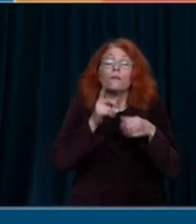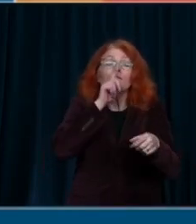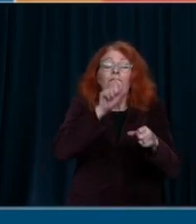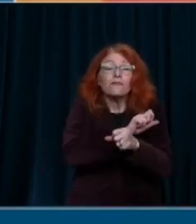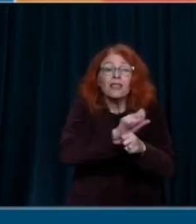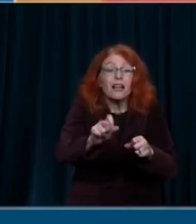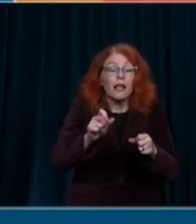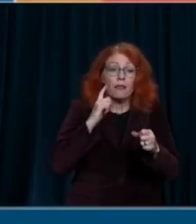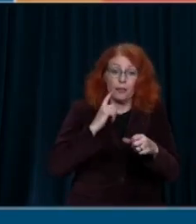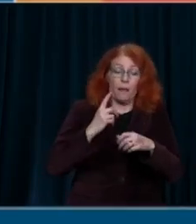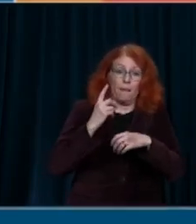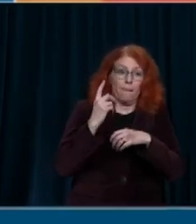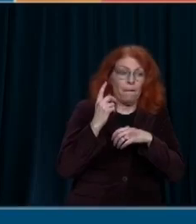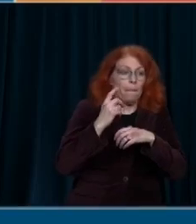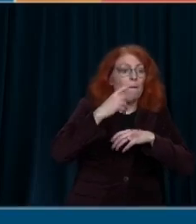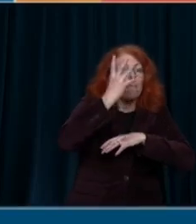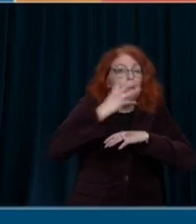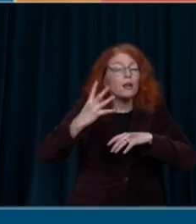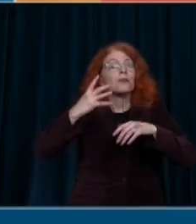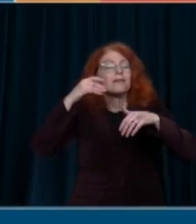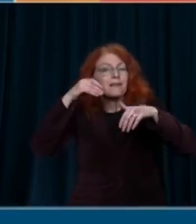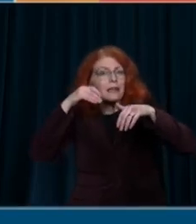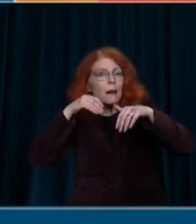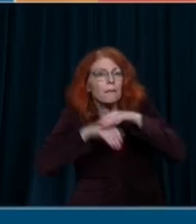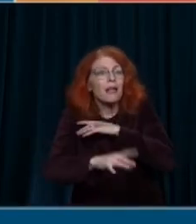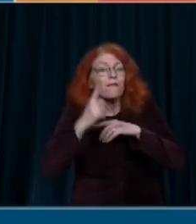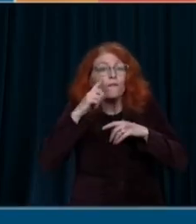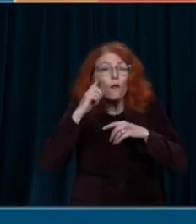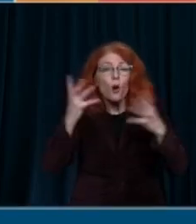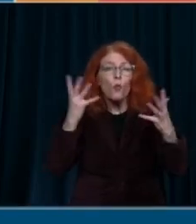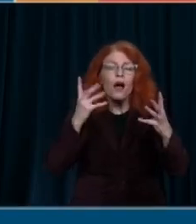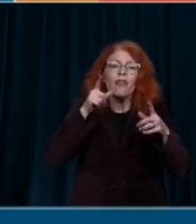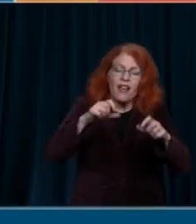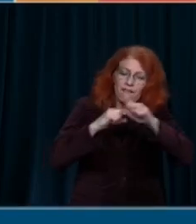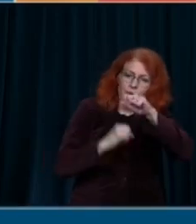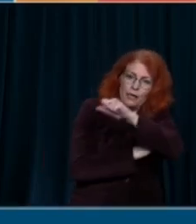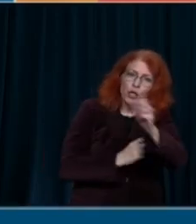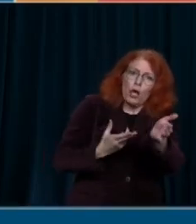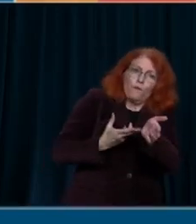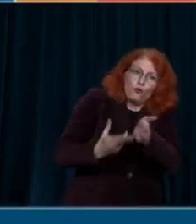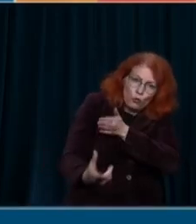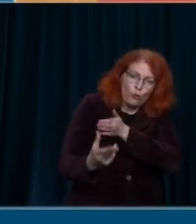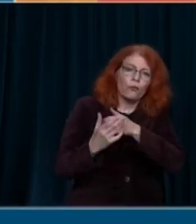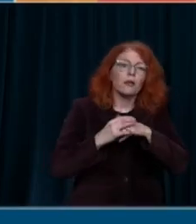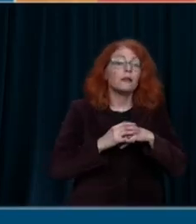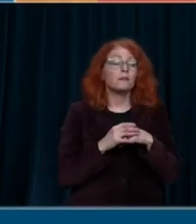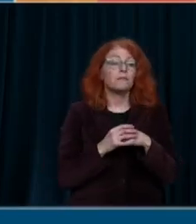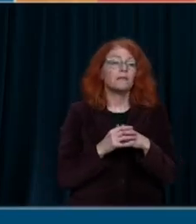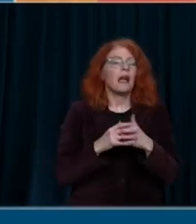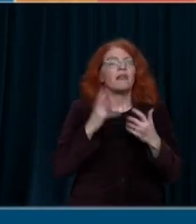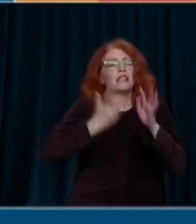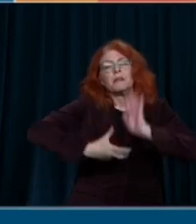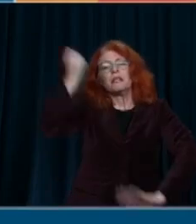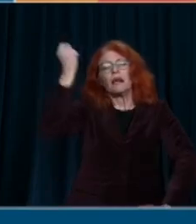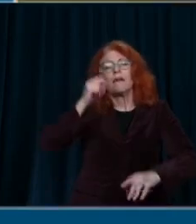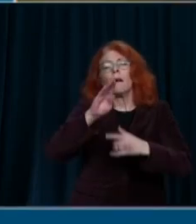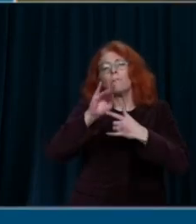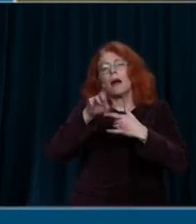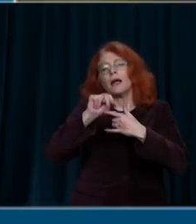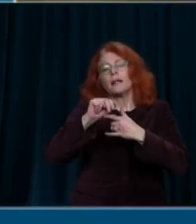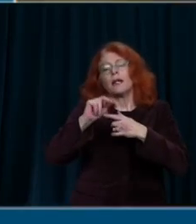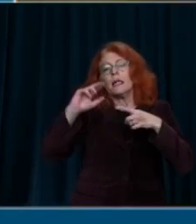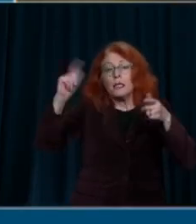what those migrants are attempting to come here for is looking for that foundation of truth. And it's been taken away. The Biden